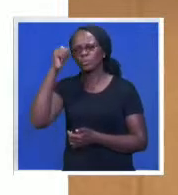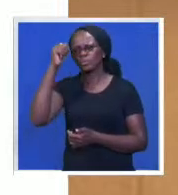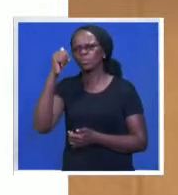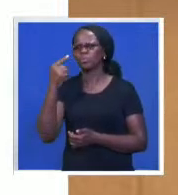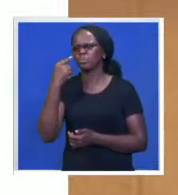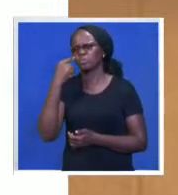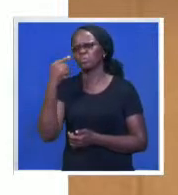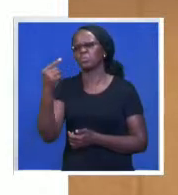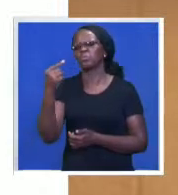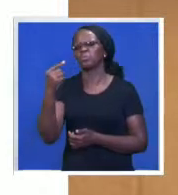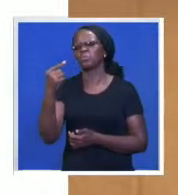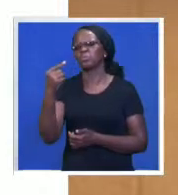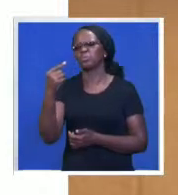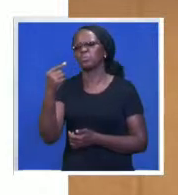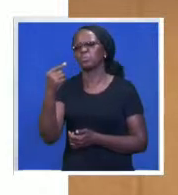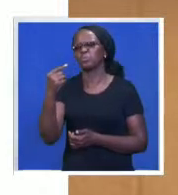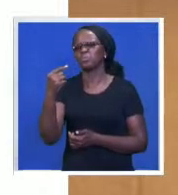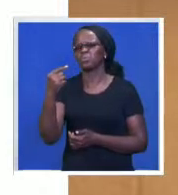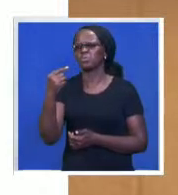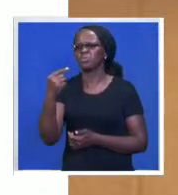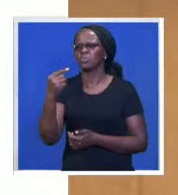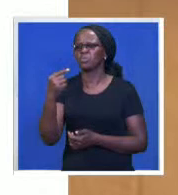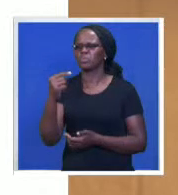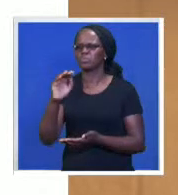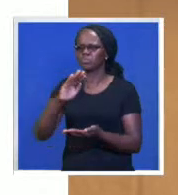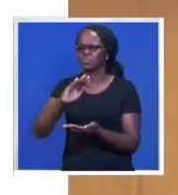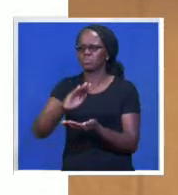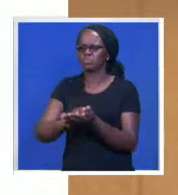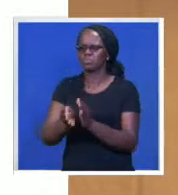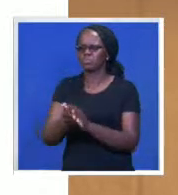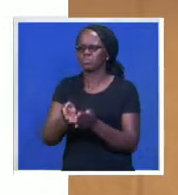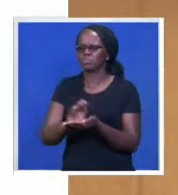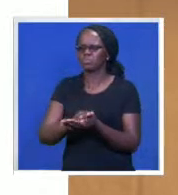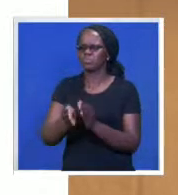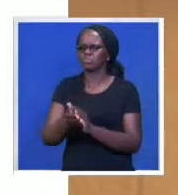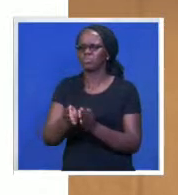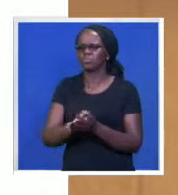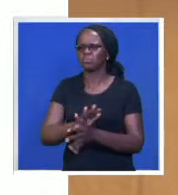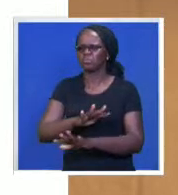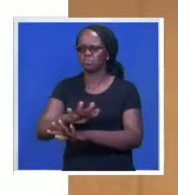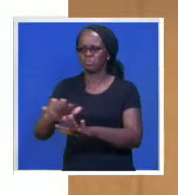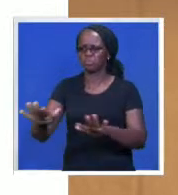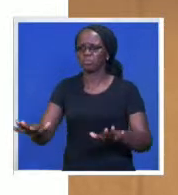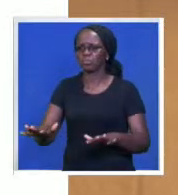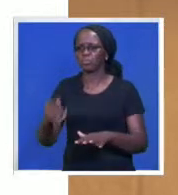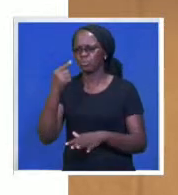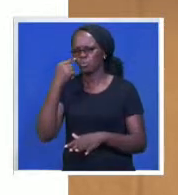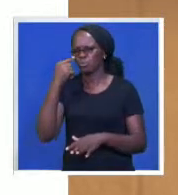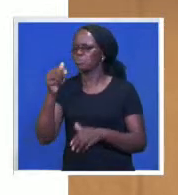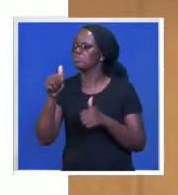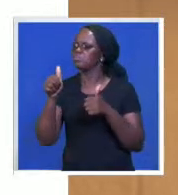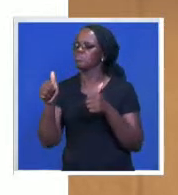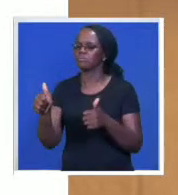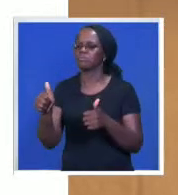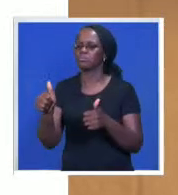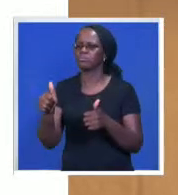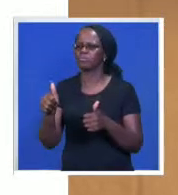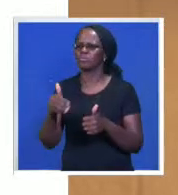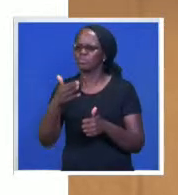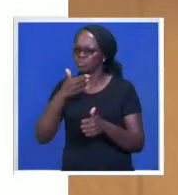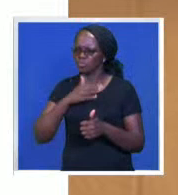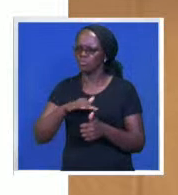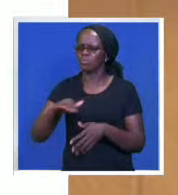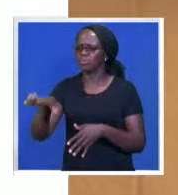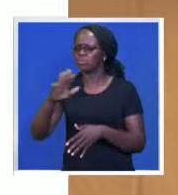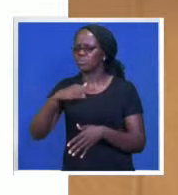the natural creation that is around us as being very good. And He expects us to keep it in that condition, because